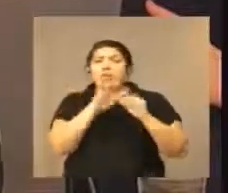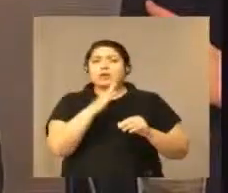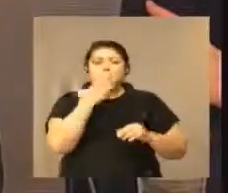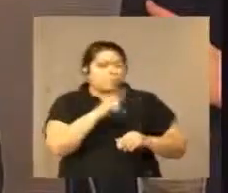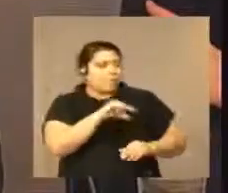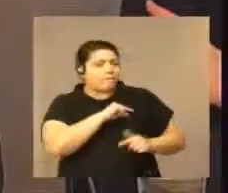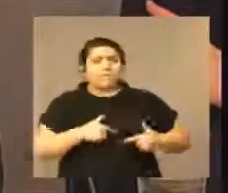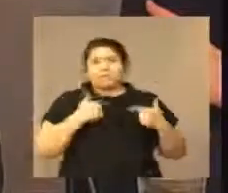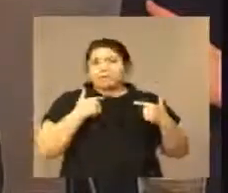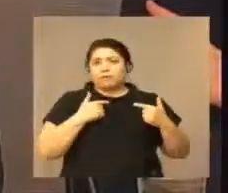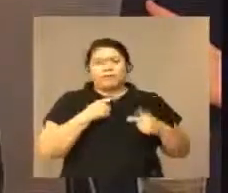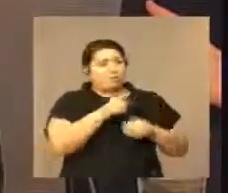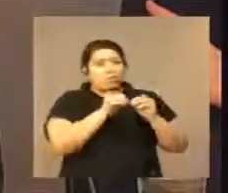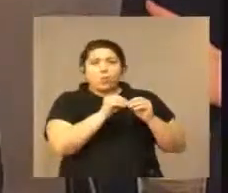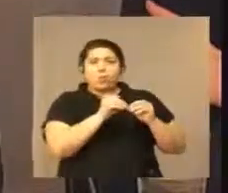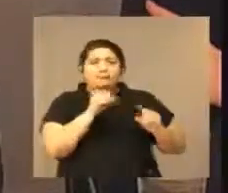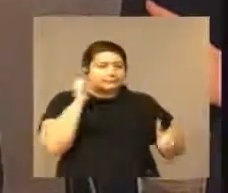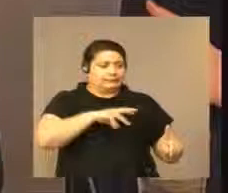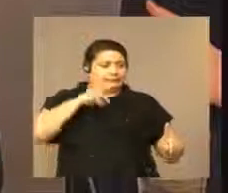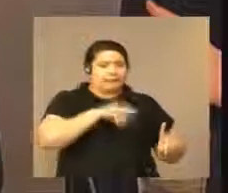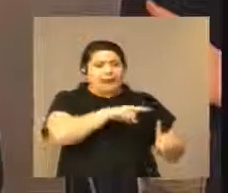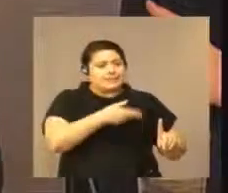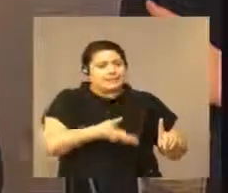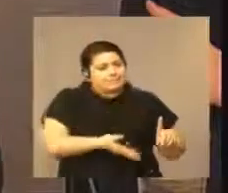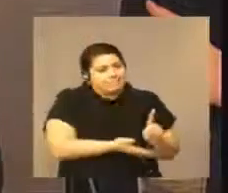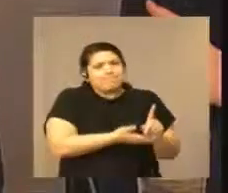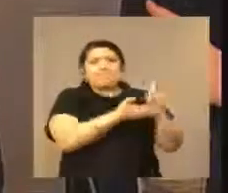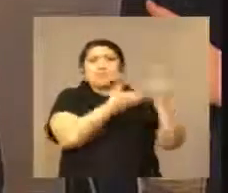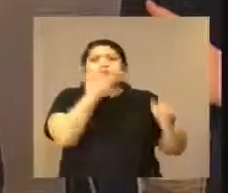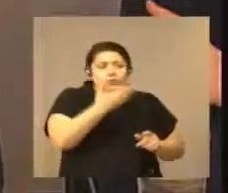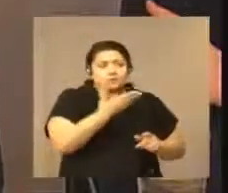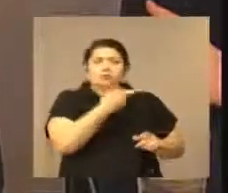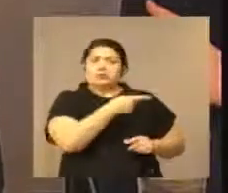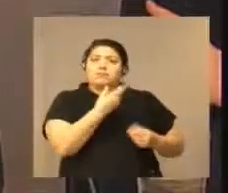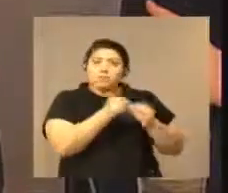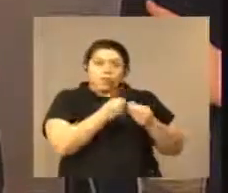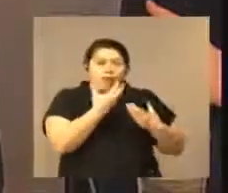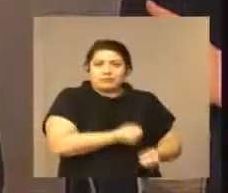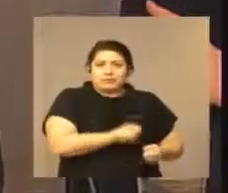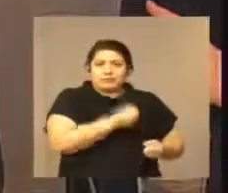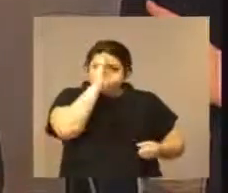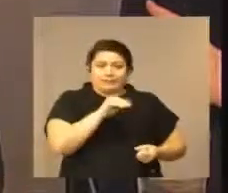more confidence in who they are as individuals, because they certainly contribute a lot to our society, and I know that.